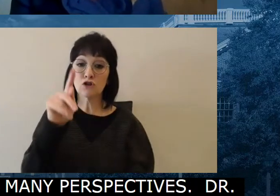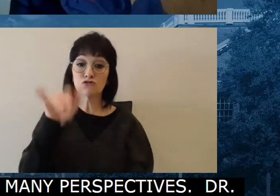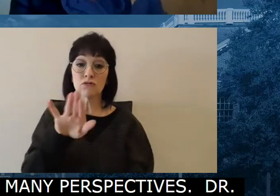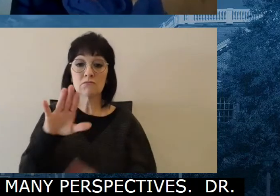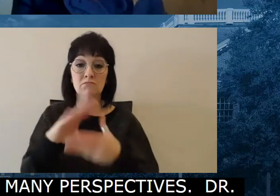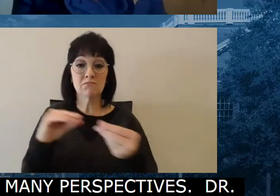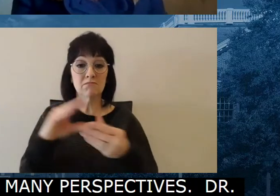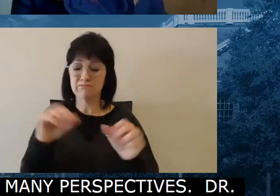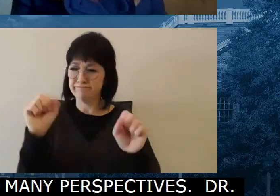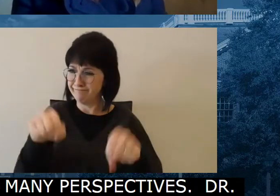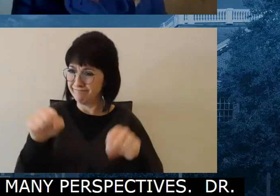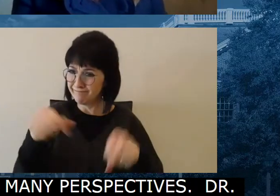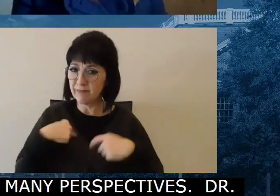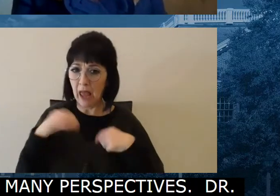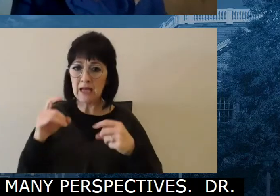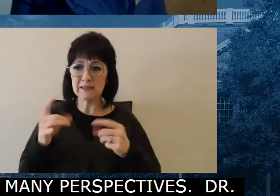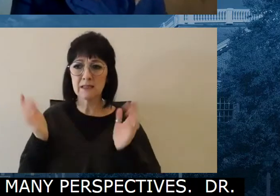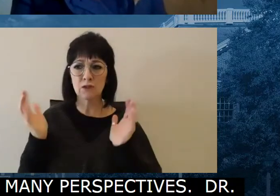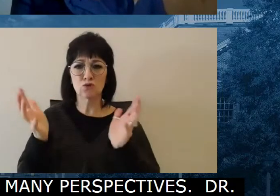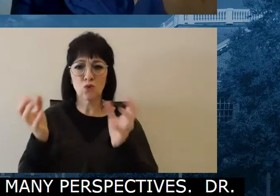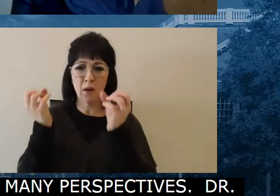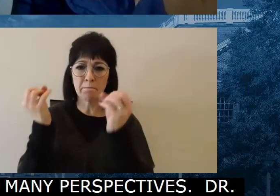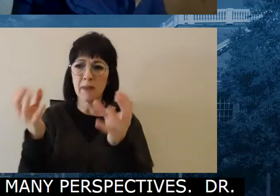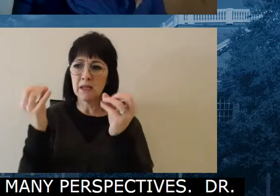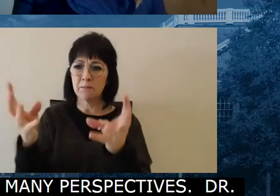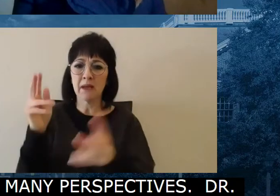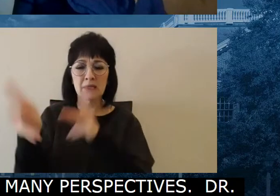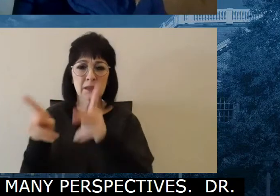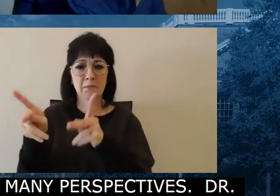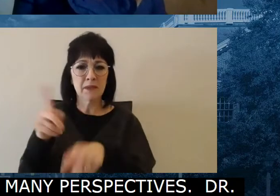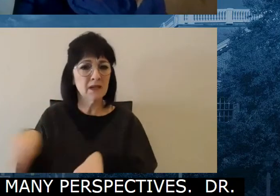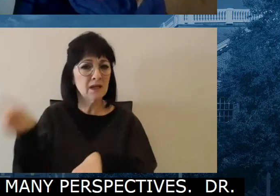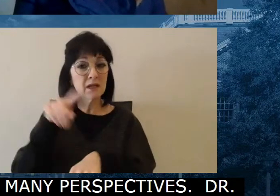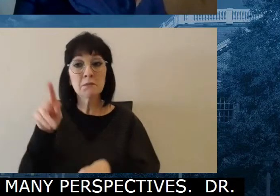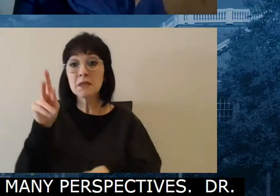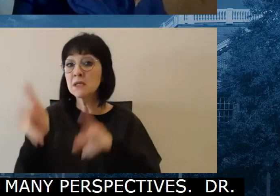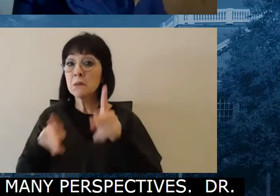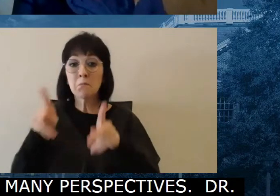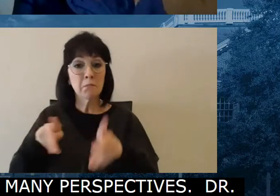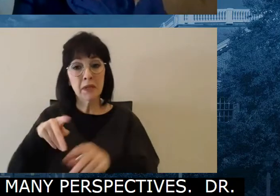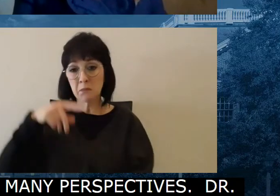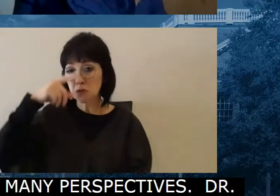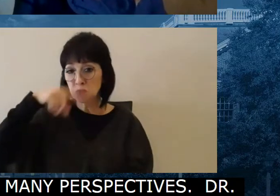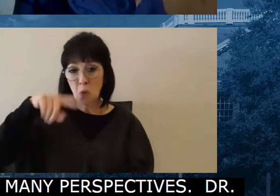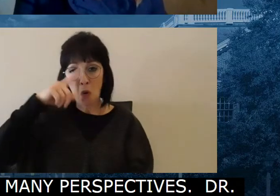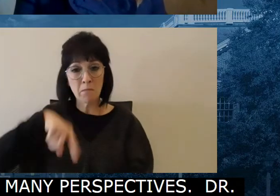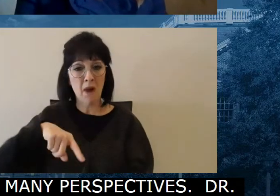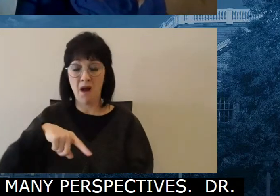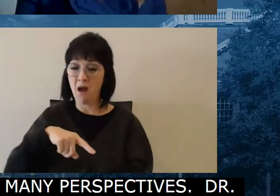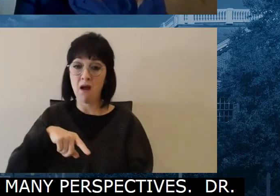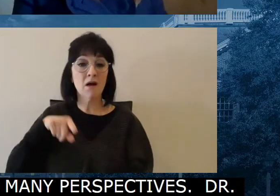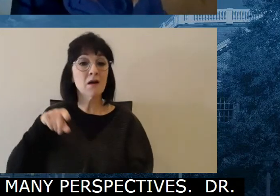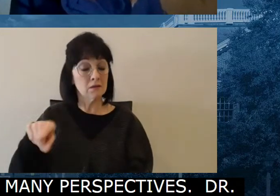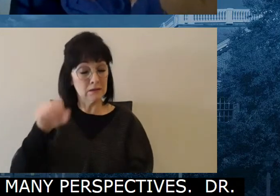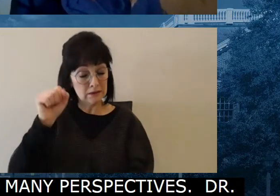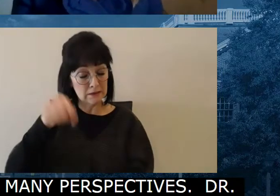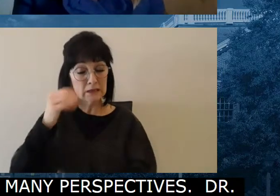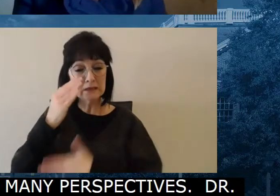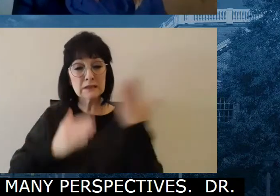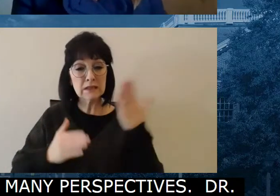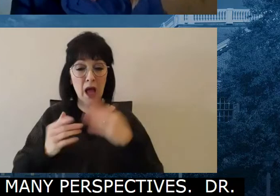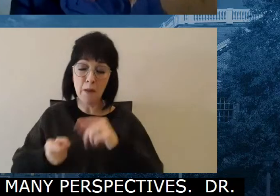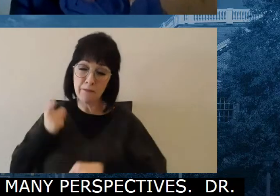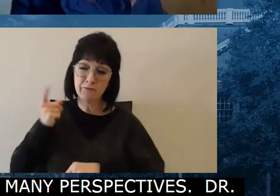talked to a lot of people while I was there. People don't seem to mind driving to Dover. In